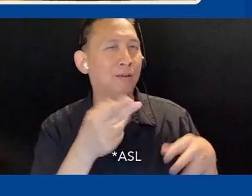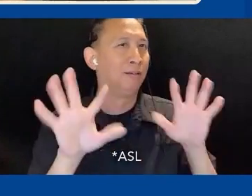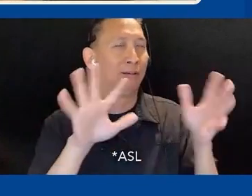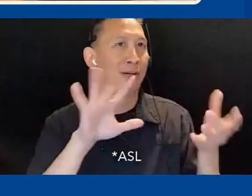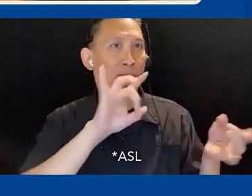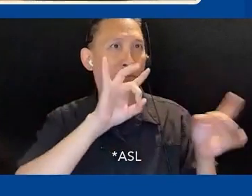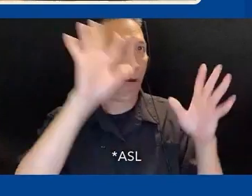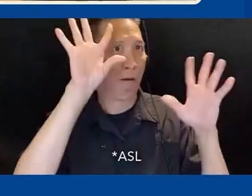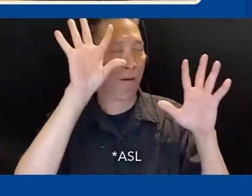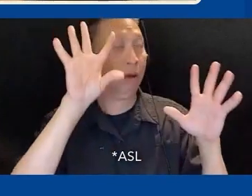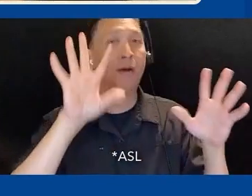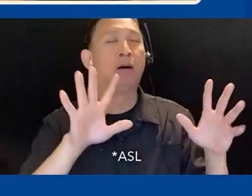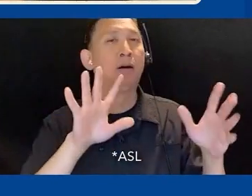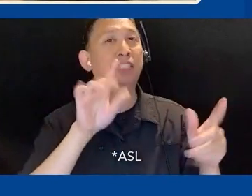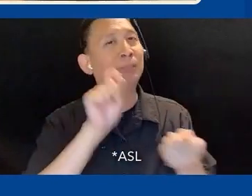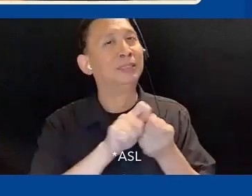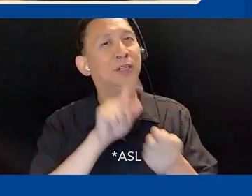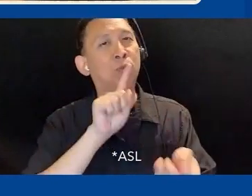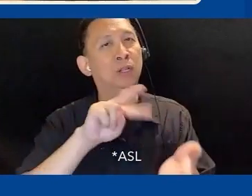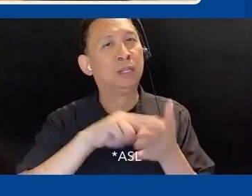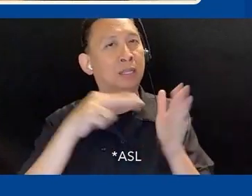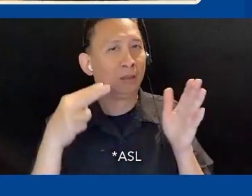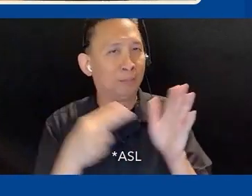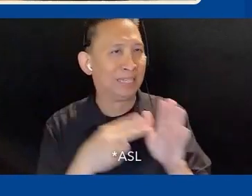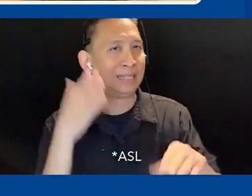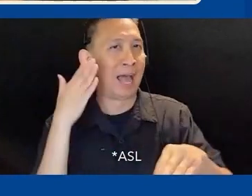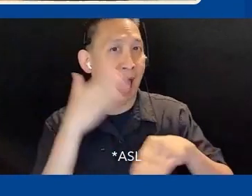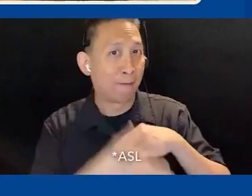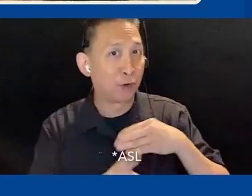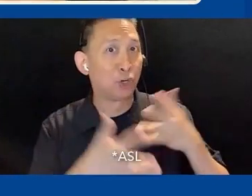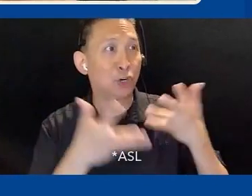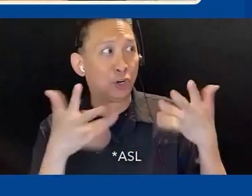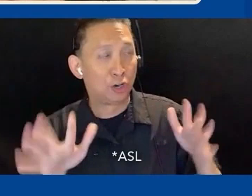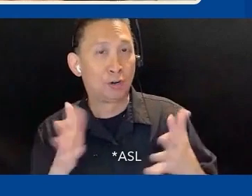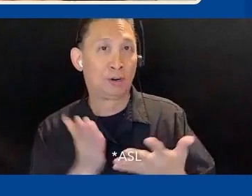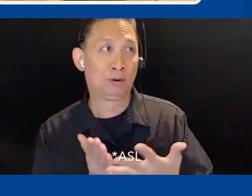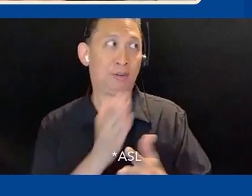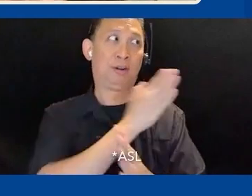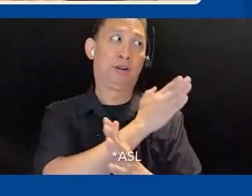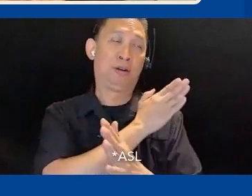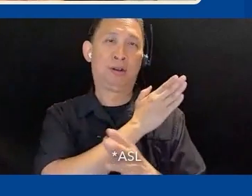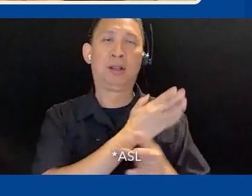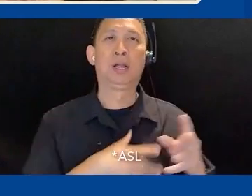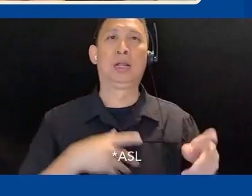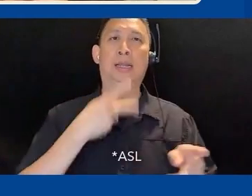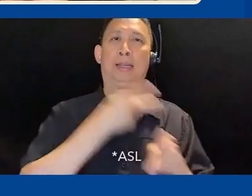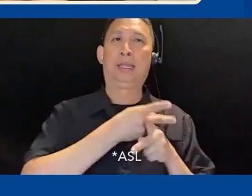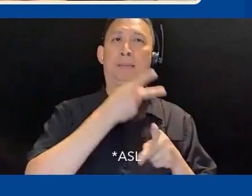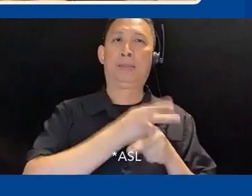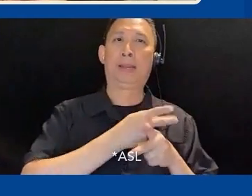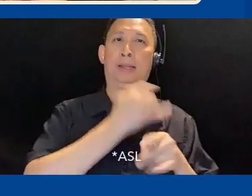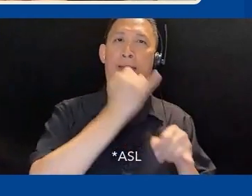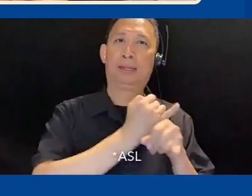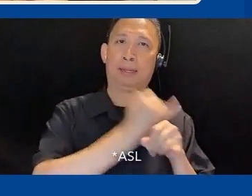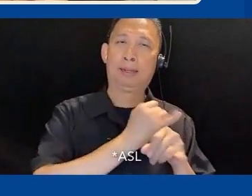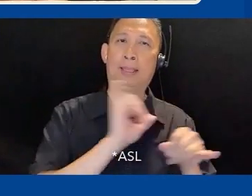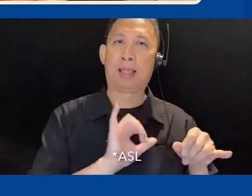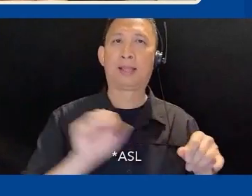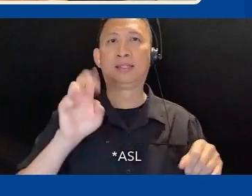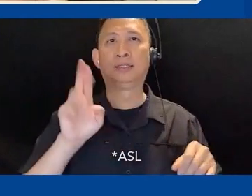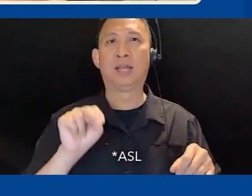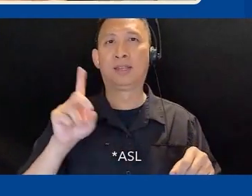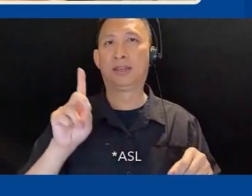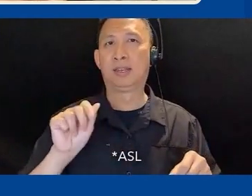thinking about, you know, the aftermath of trying to hold an institution like Sundance accountable